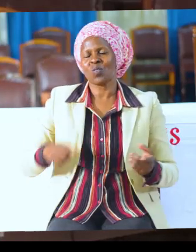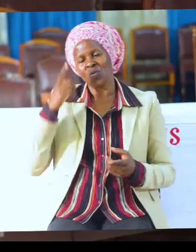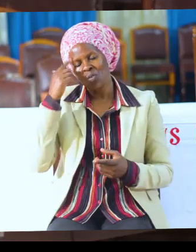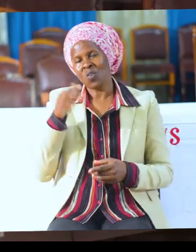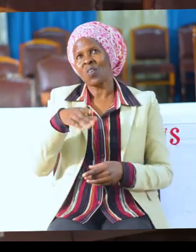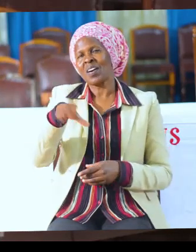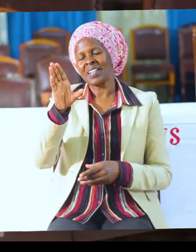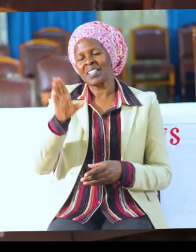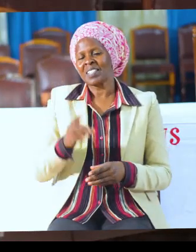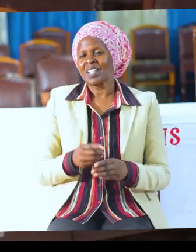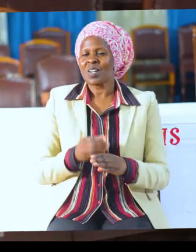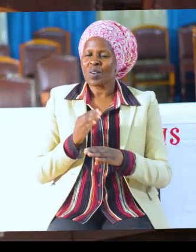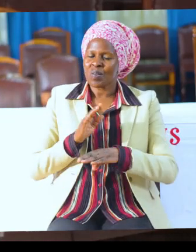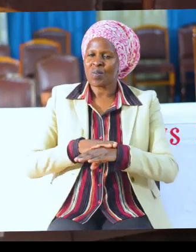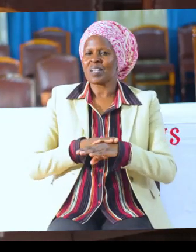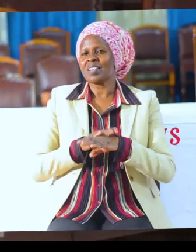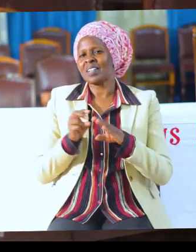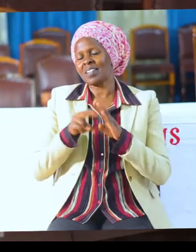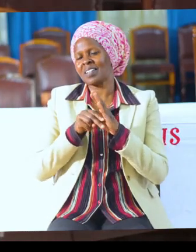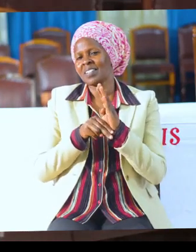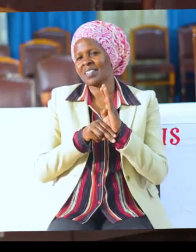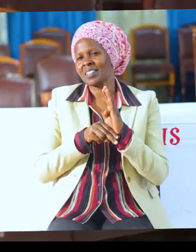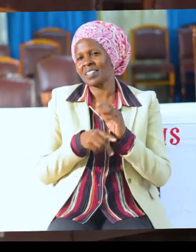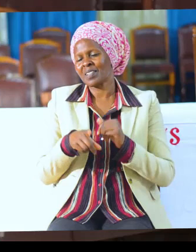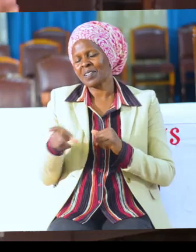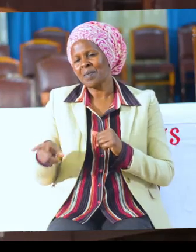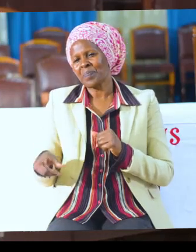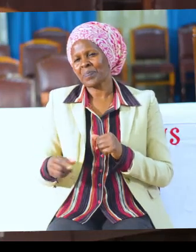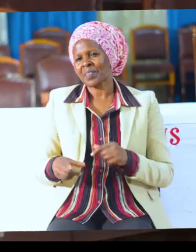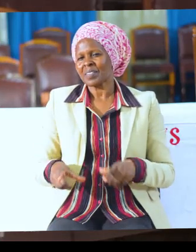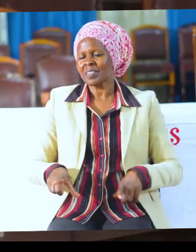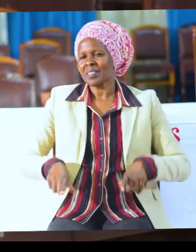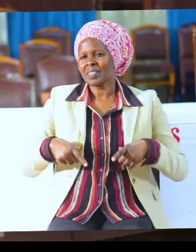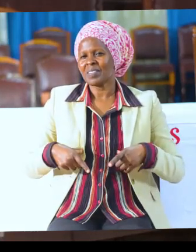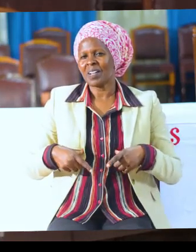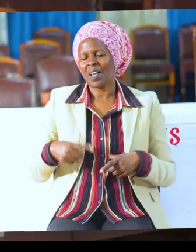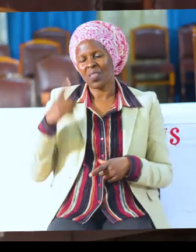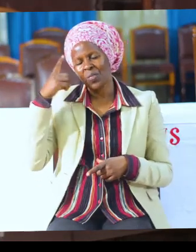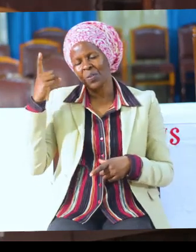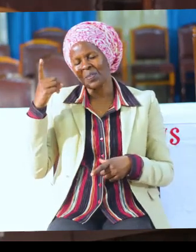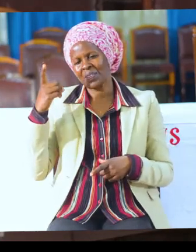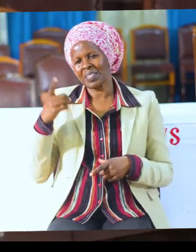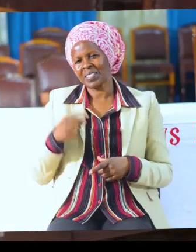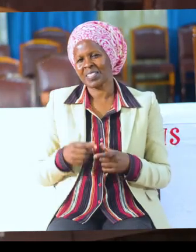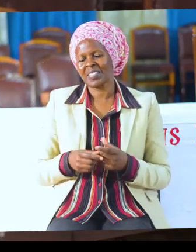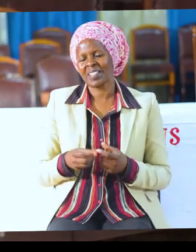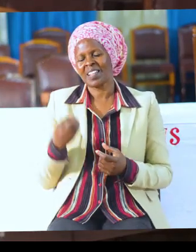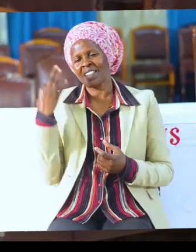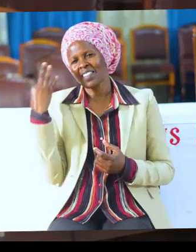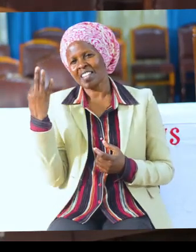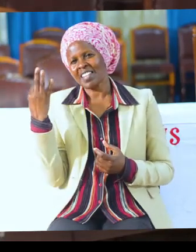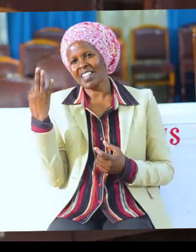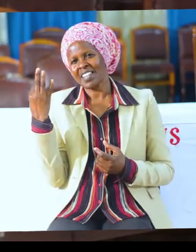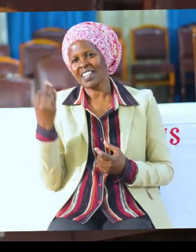me? And number one, you know, when the psalmist looked at his life and he also thought about it, he came up with